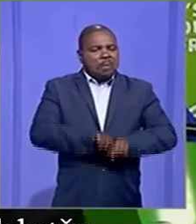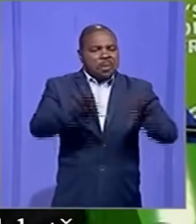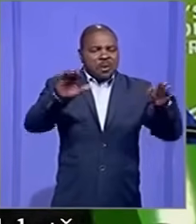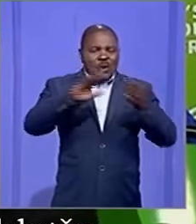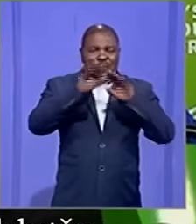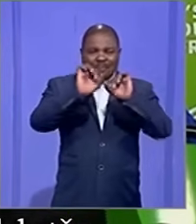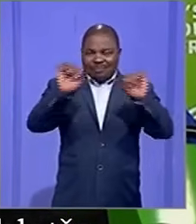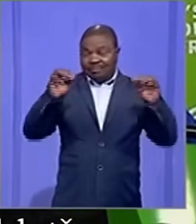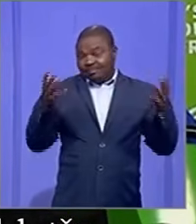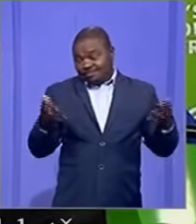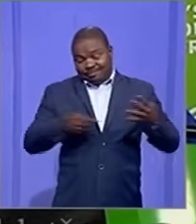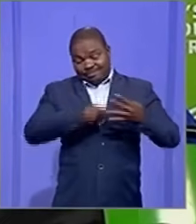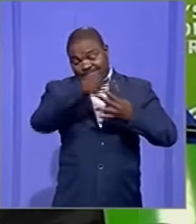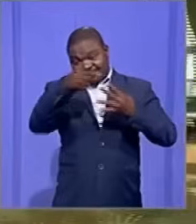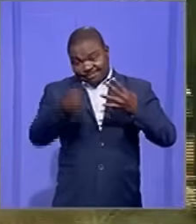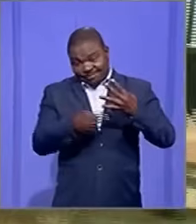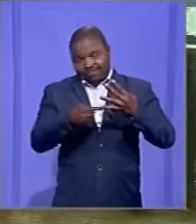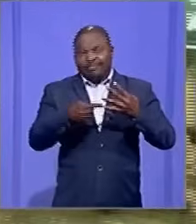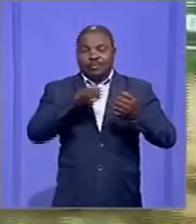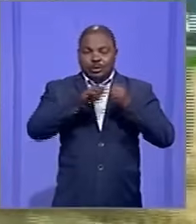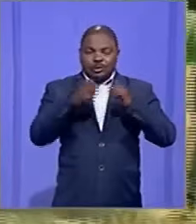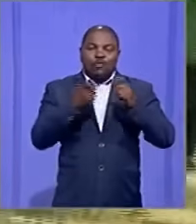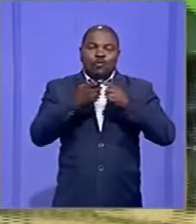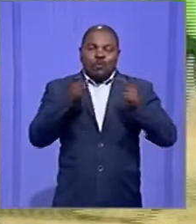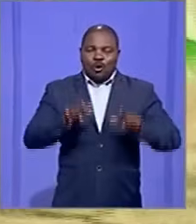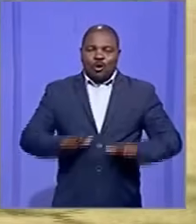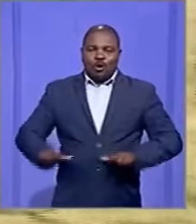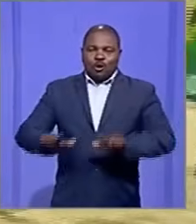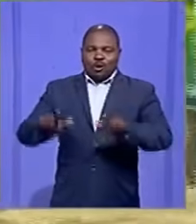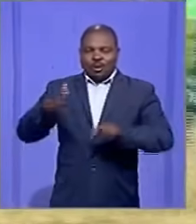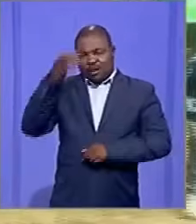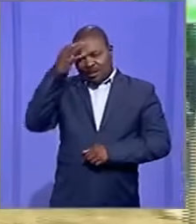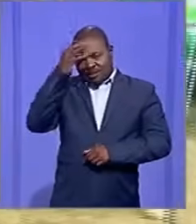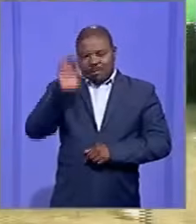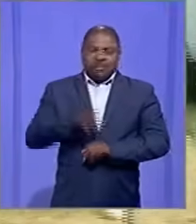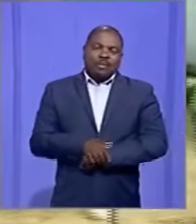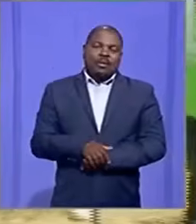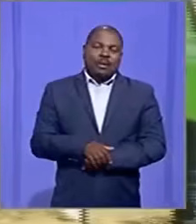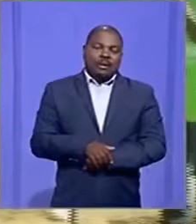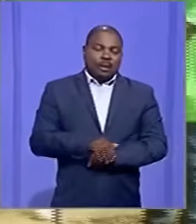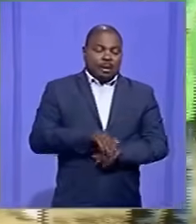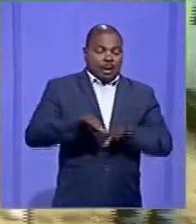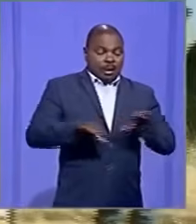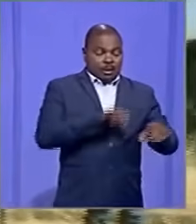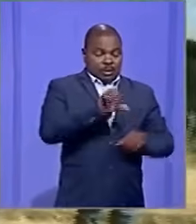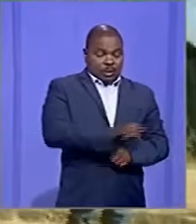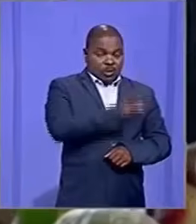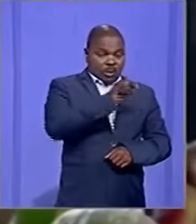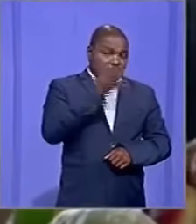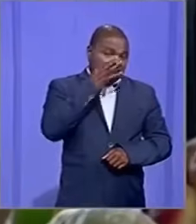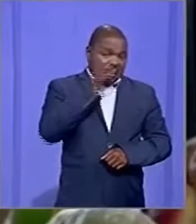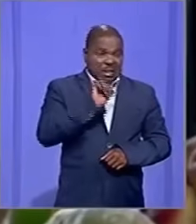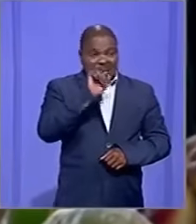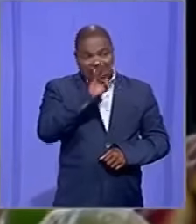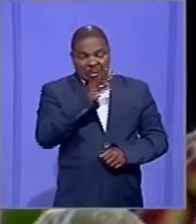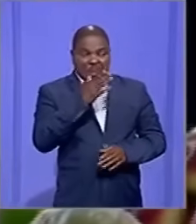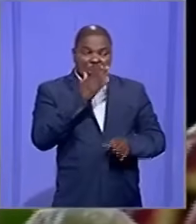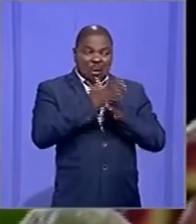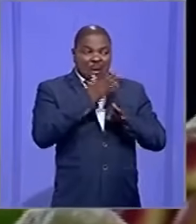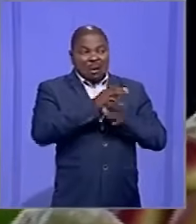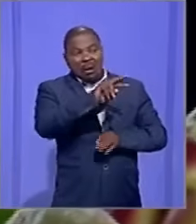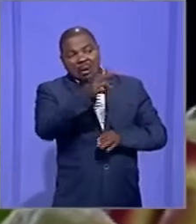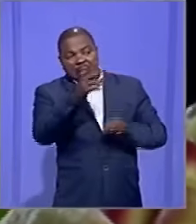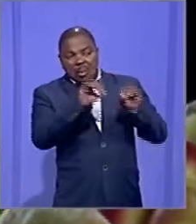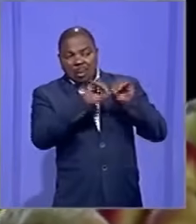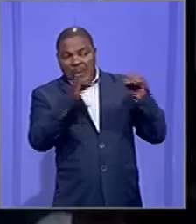And ultimately, these are failures of local government. Action SA e re le ge e le gore bana le kgatlego ya go swara ditherišano ka ga tirišano le